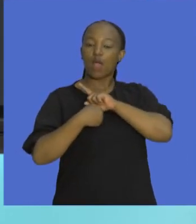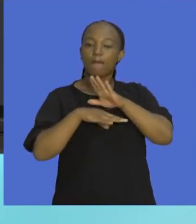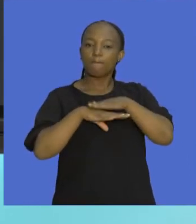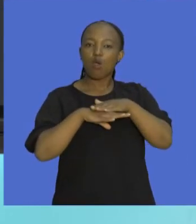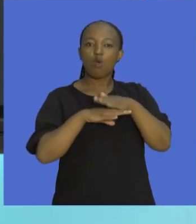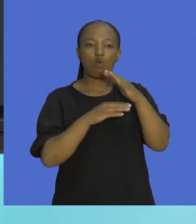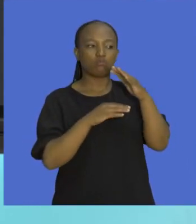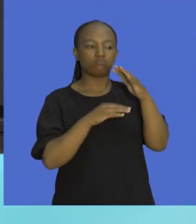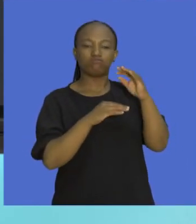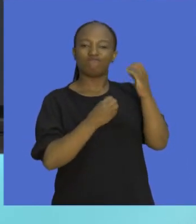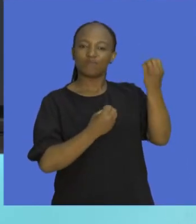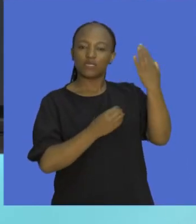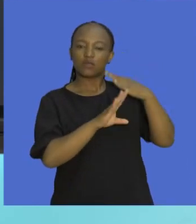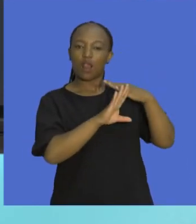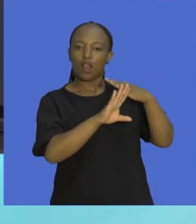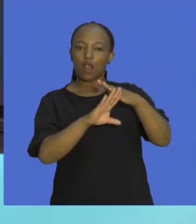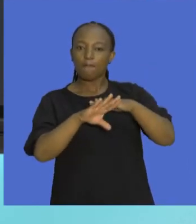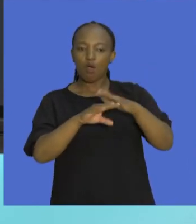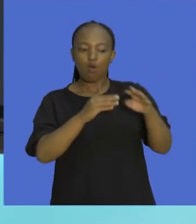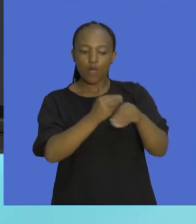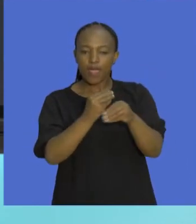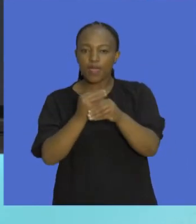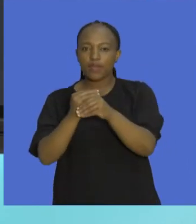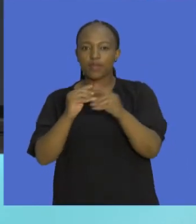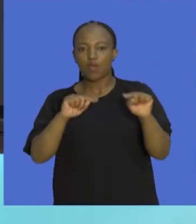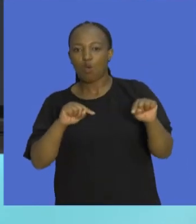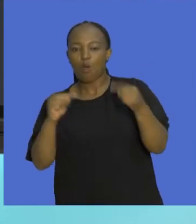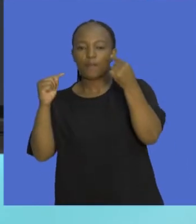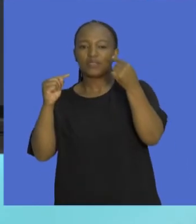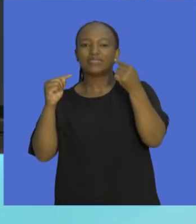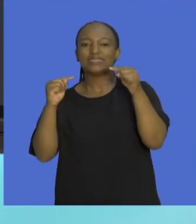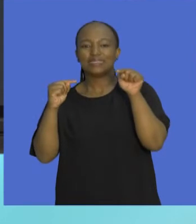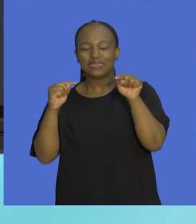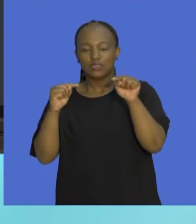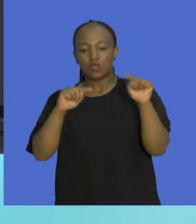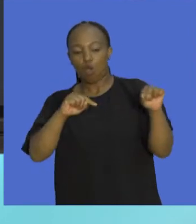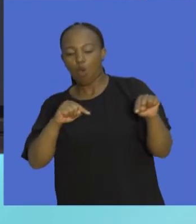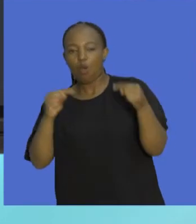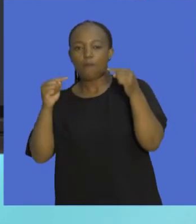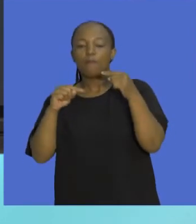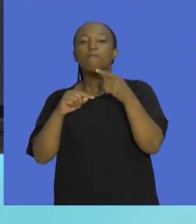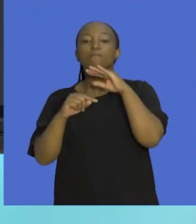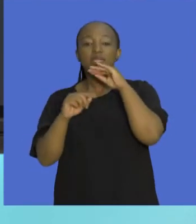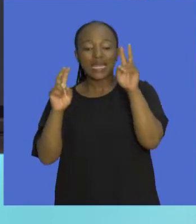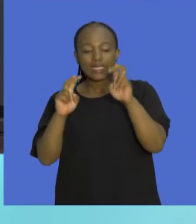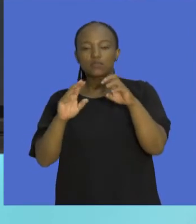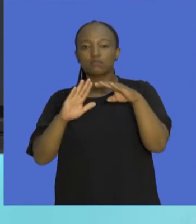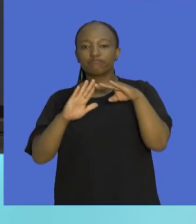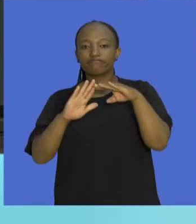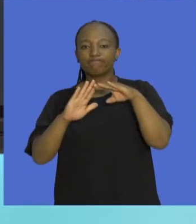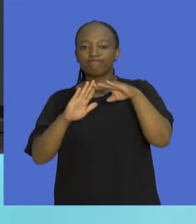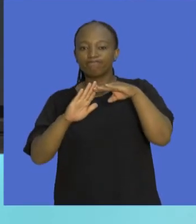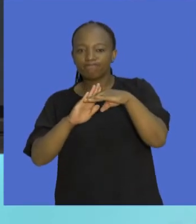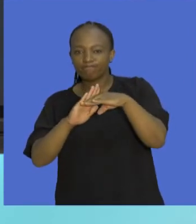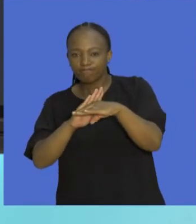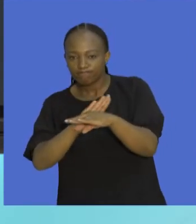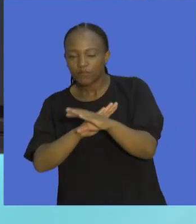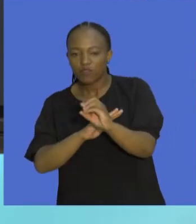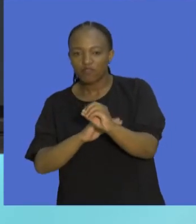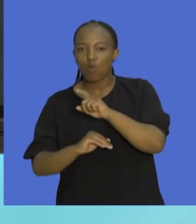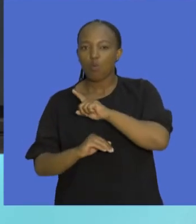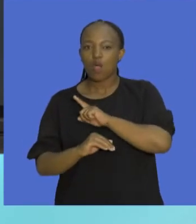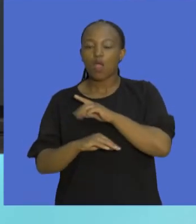more resistors in parallel, what happens to the opposition of the flow of charge? The opposition decreases. So why does